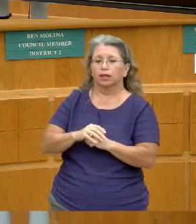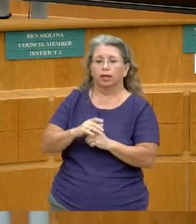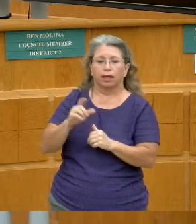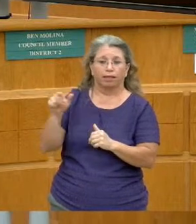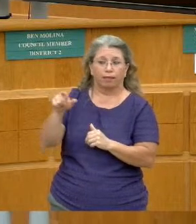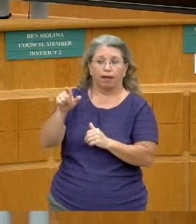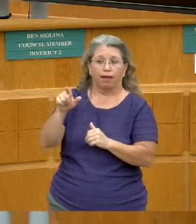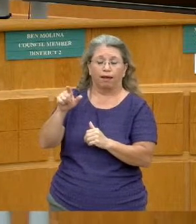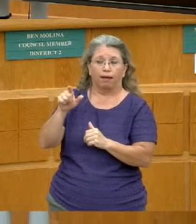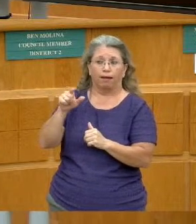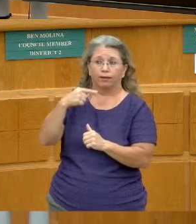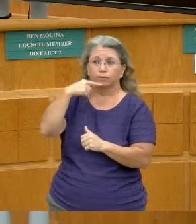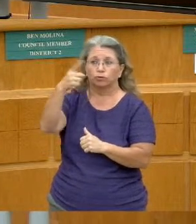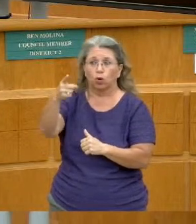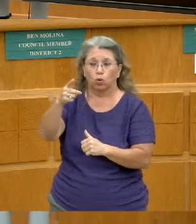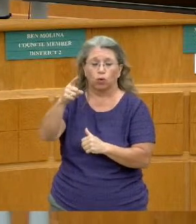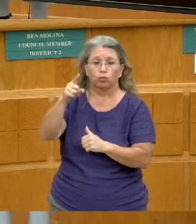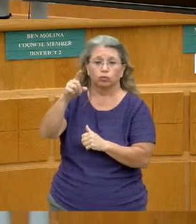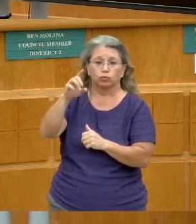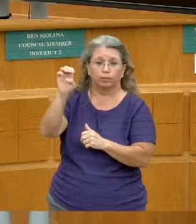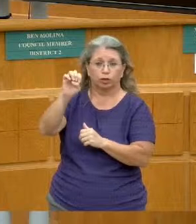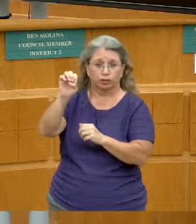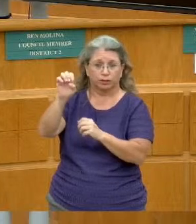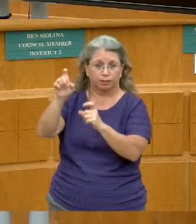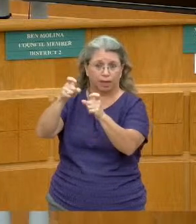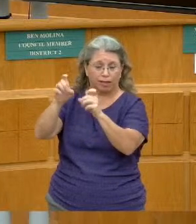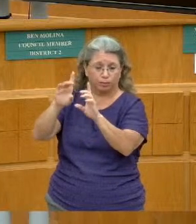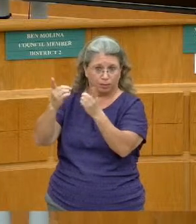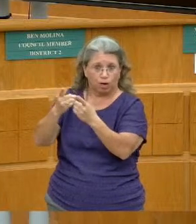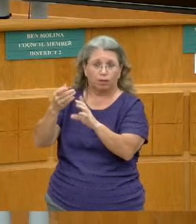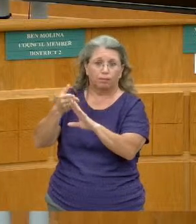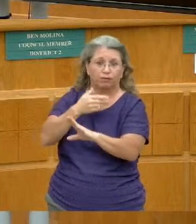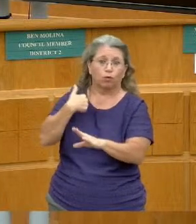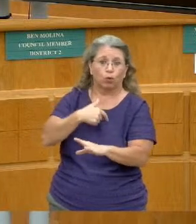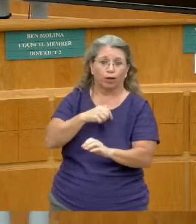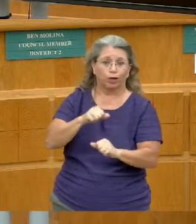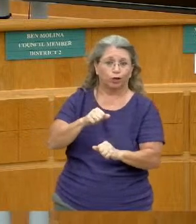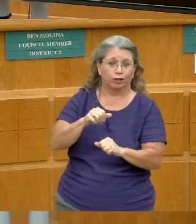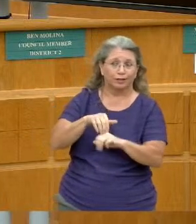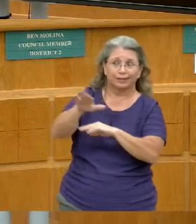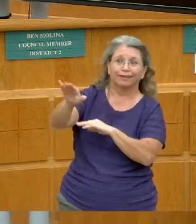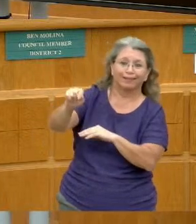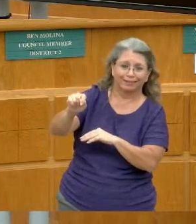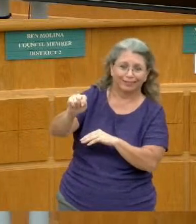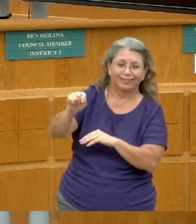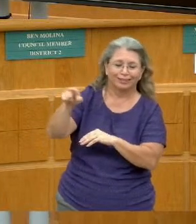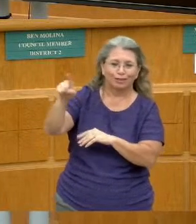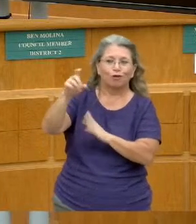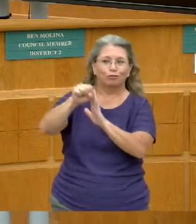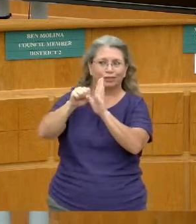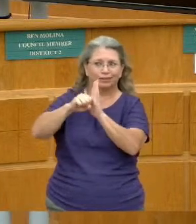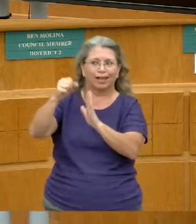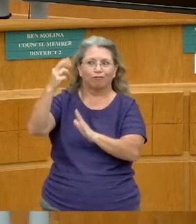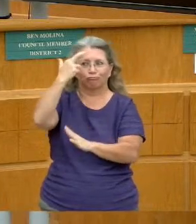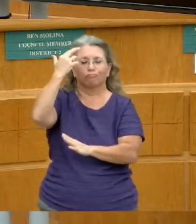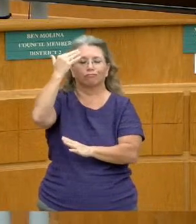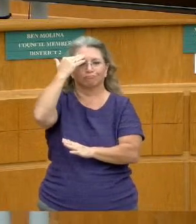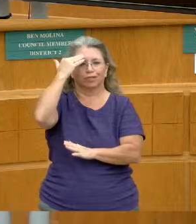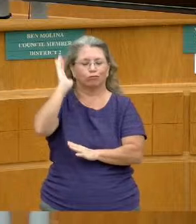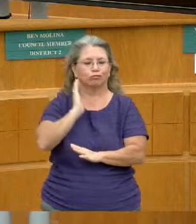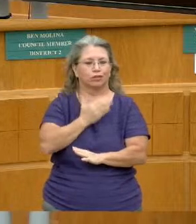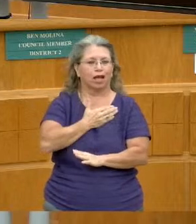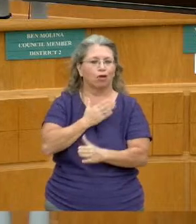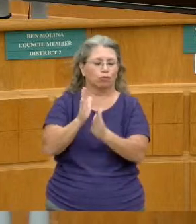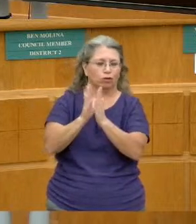could get to TDM. So yes, the requests have been received by the state. The state is aware of our situation. And I just got a question from